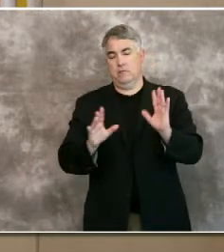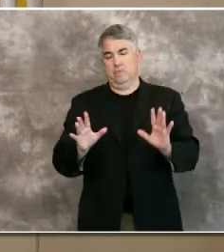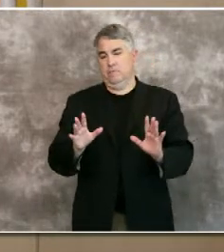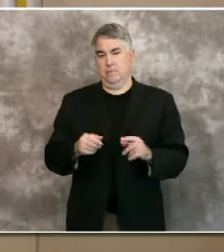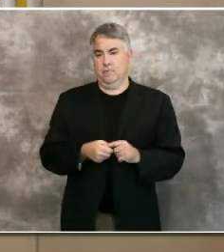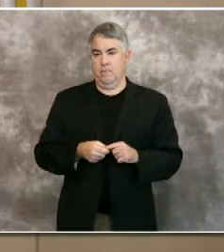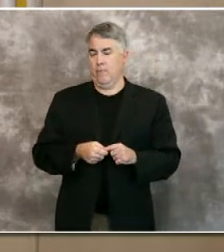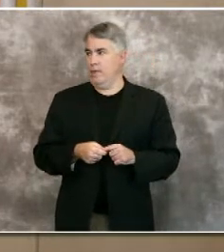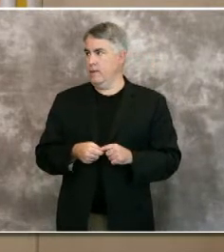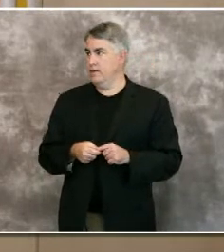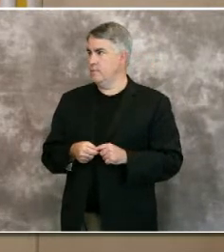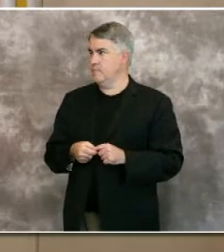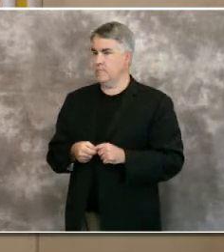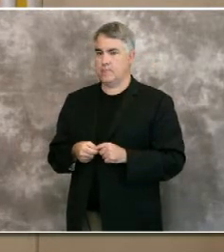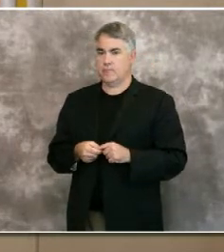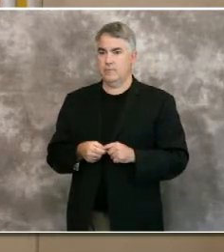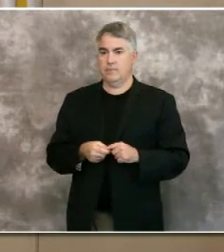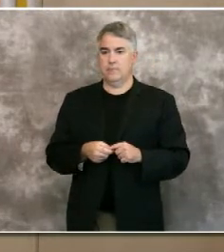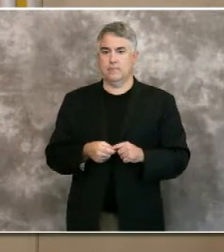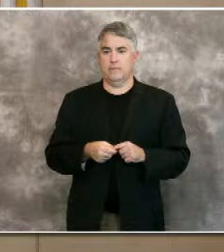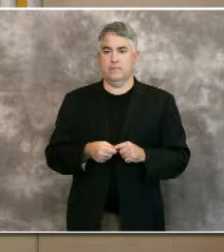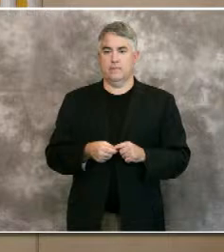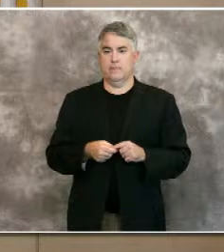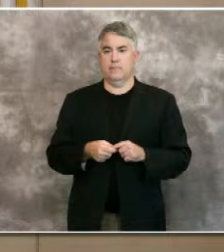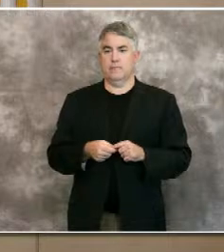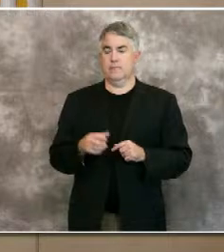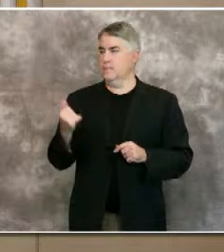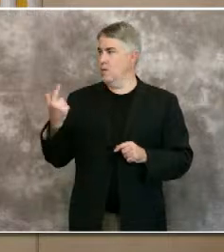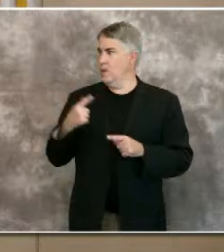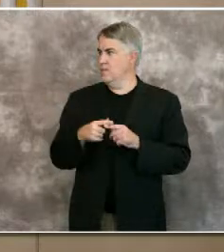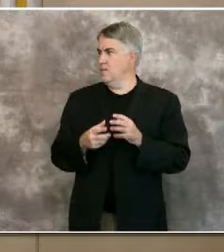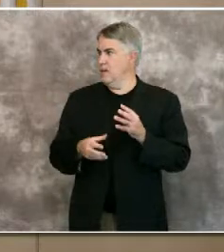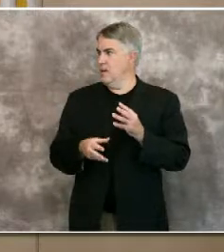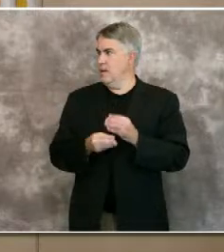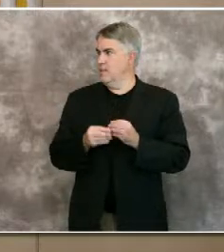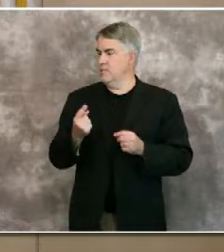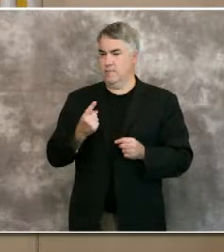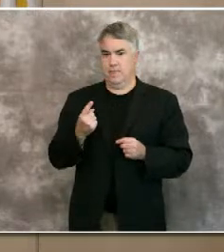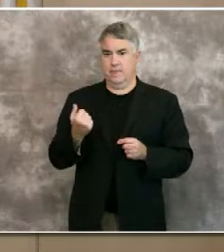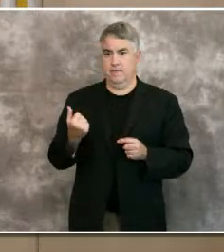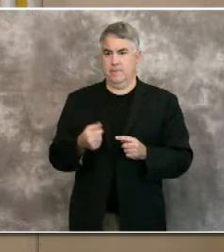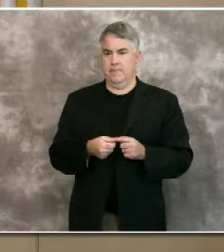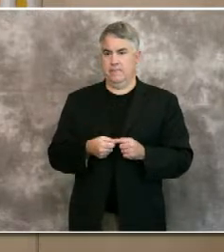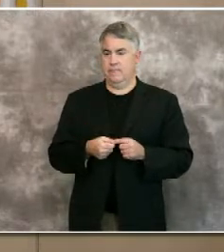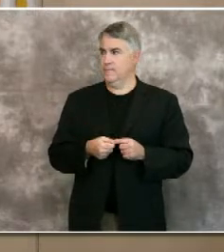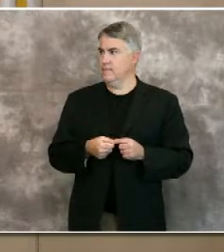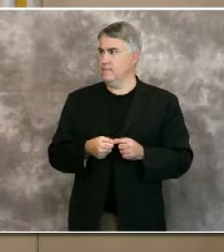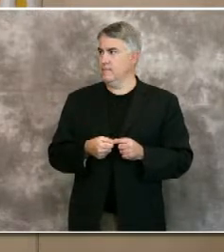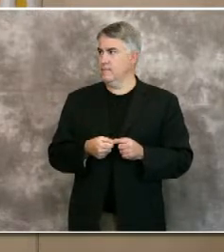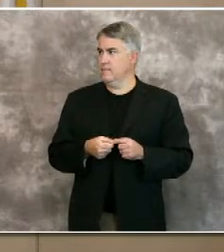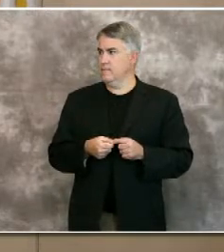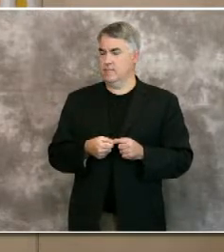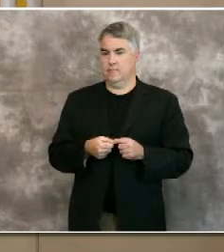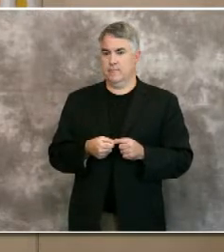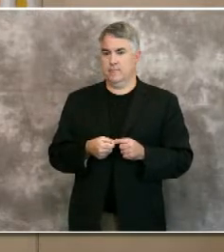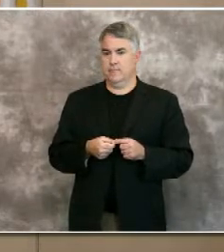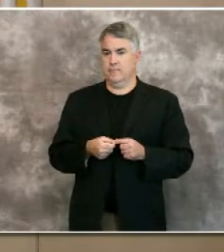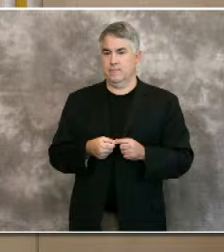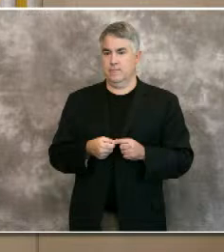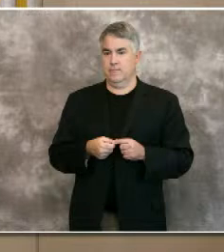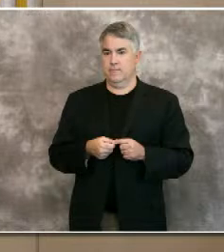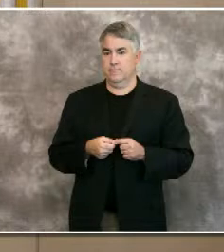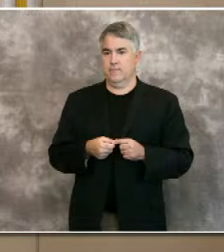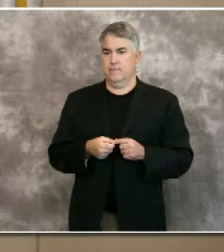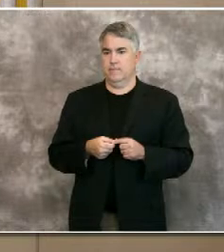Okay, thank you. Also, I just want to cite the fact that when, particularly if outbreaks